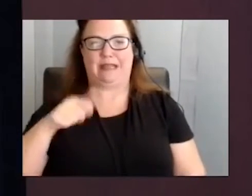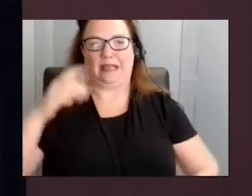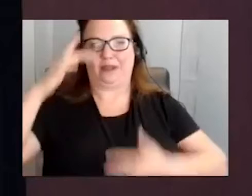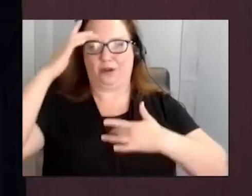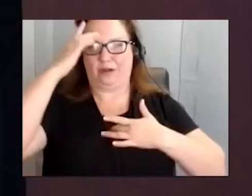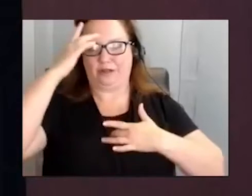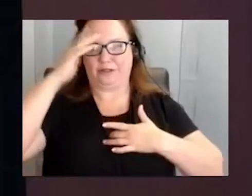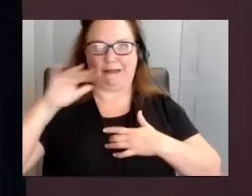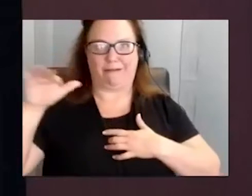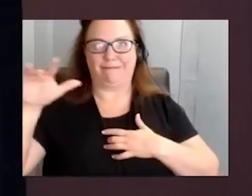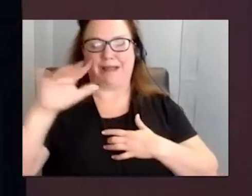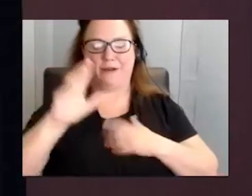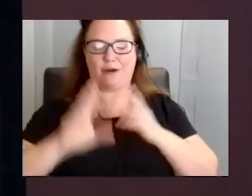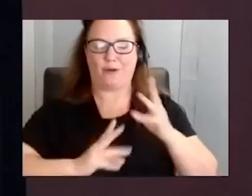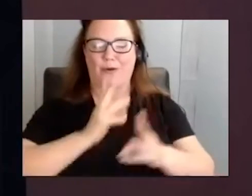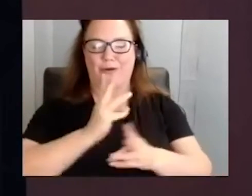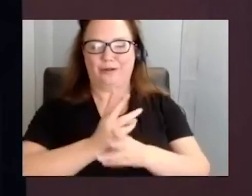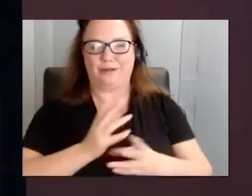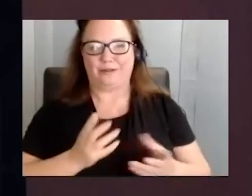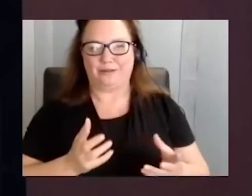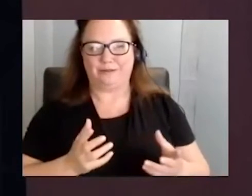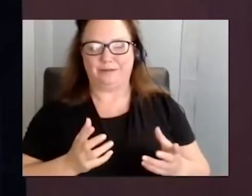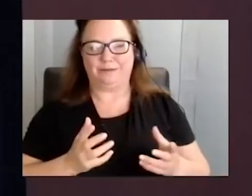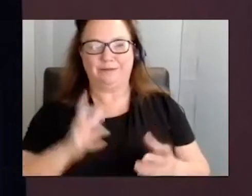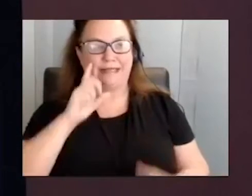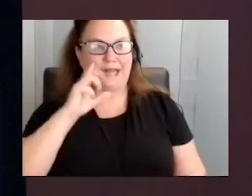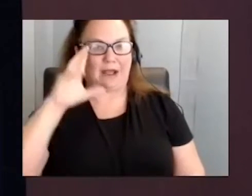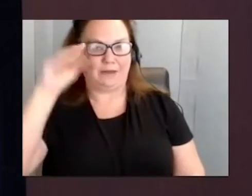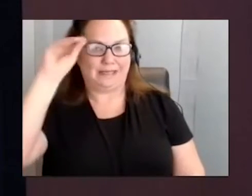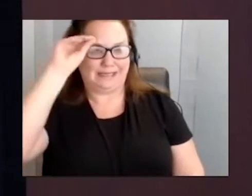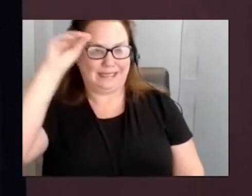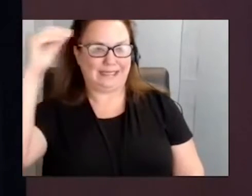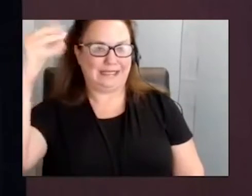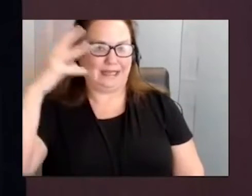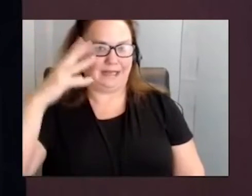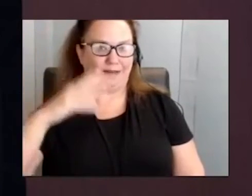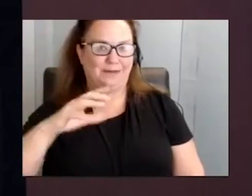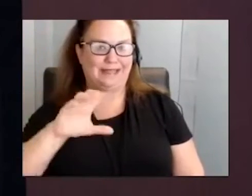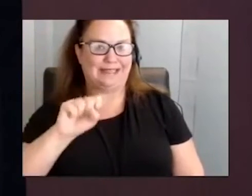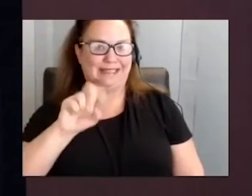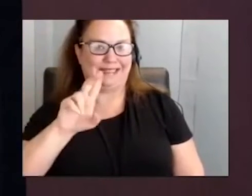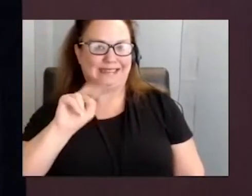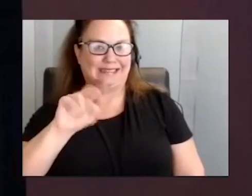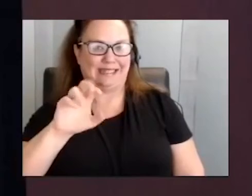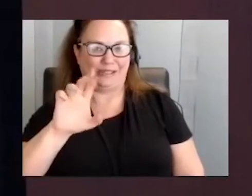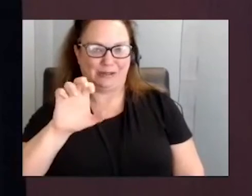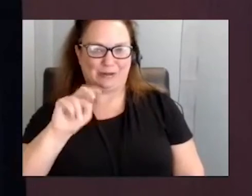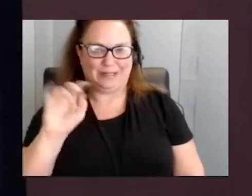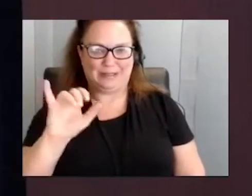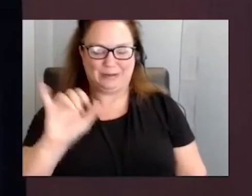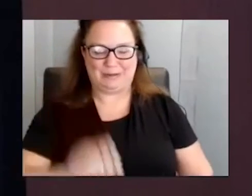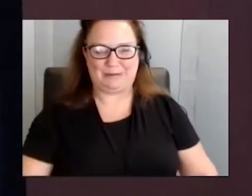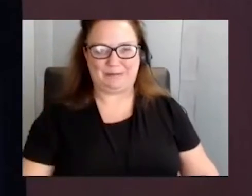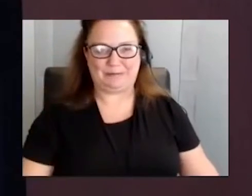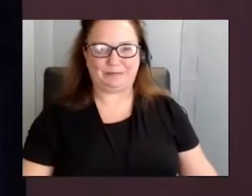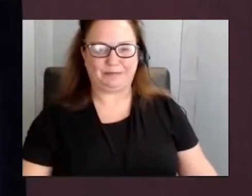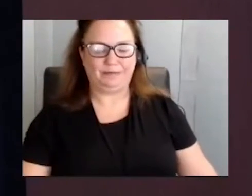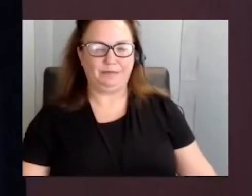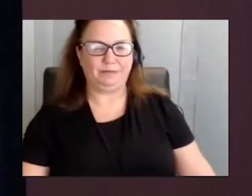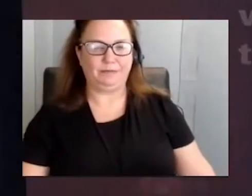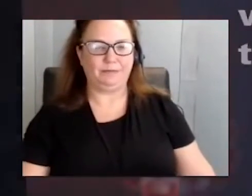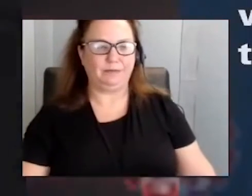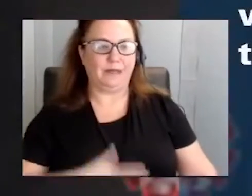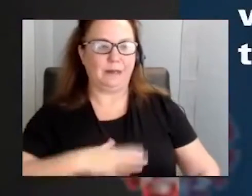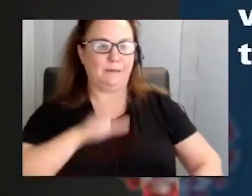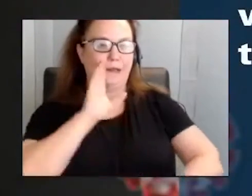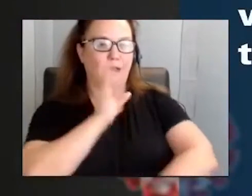there. And obviously, if you're out in the sun, prevention with sunscreen. Yeah. My daughter-in-law is pregnant. Her doctor